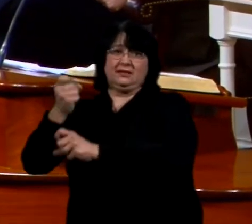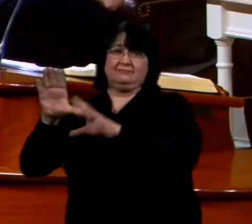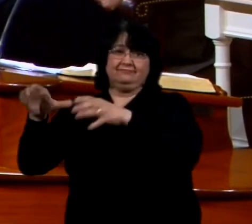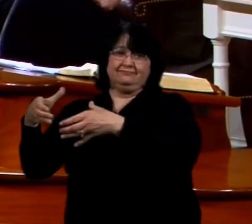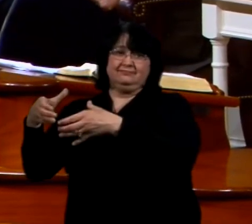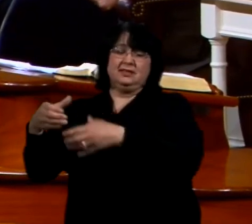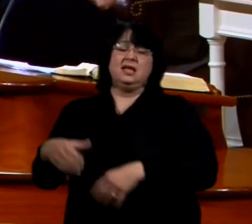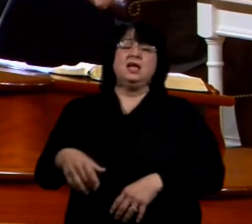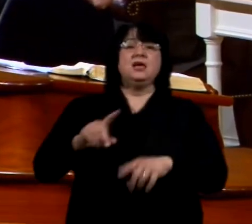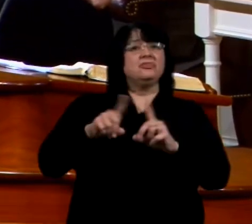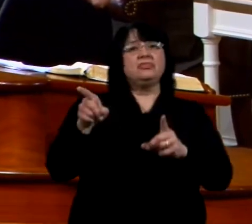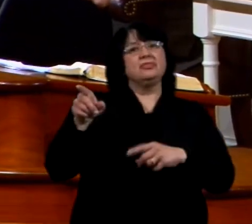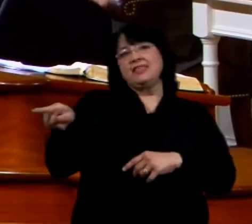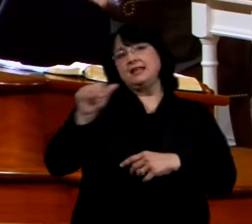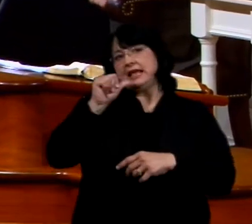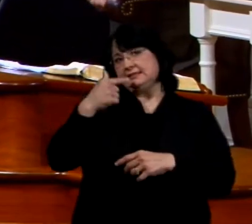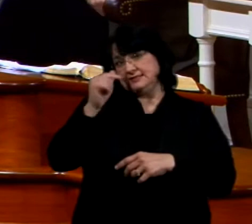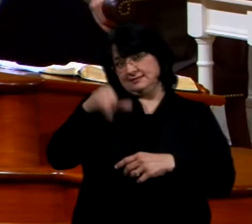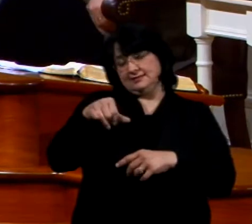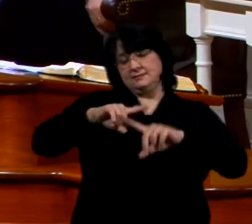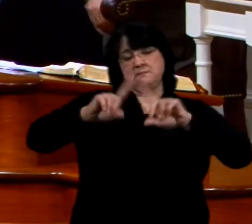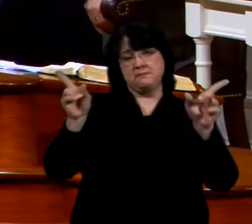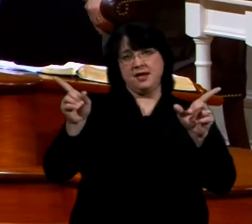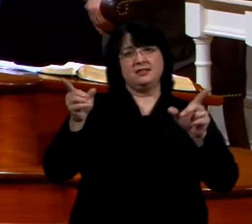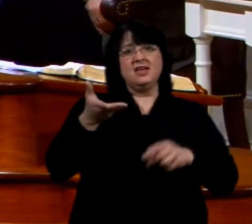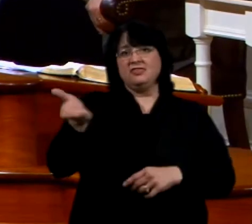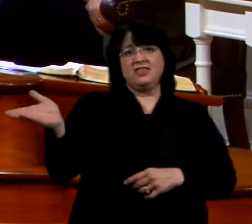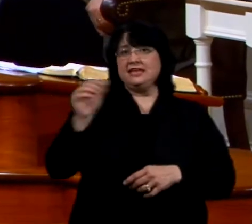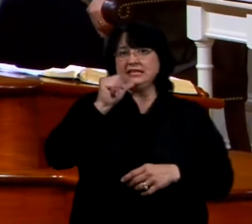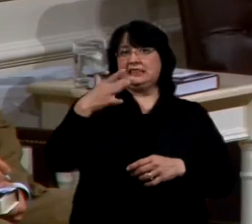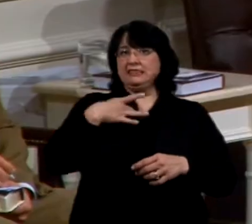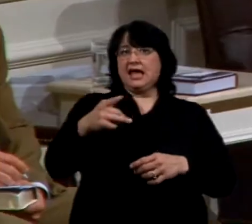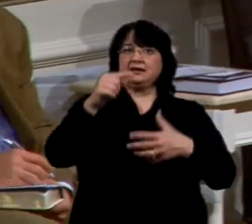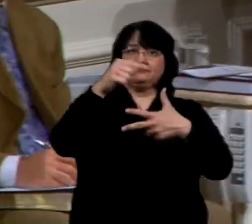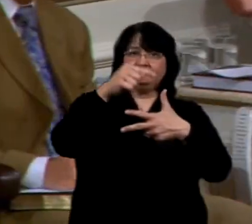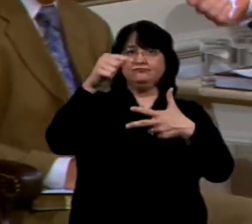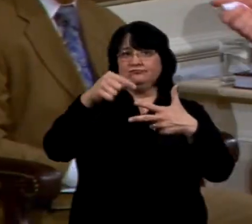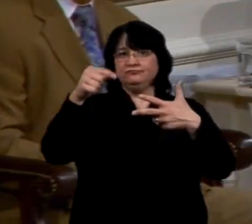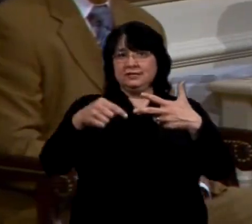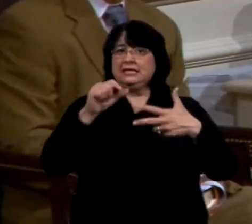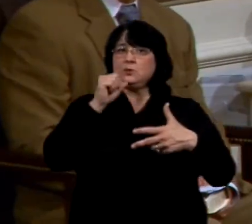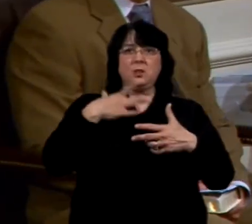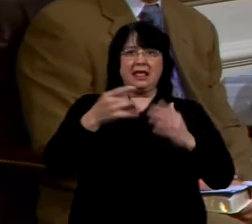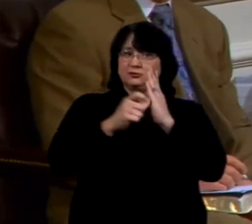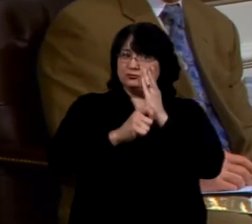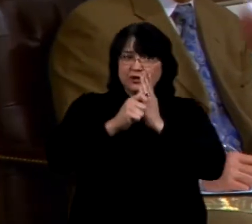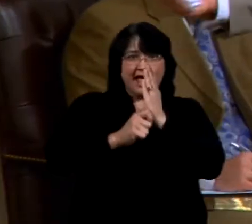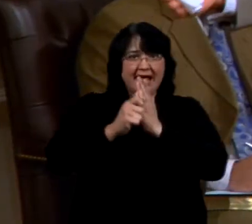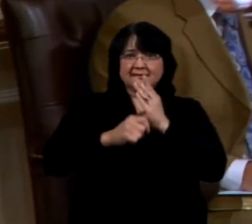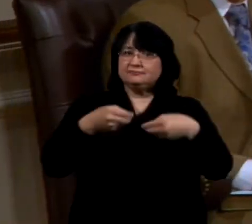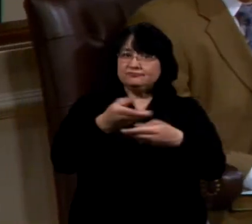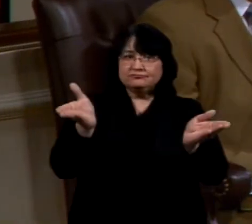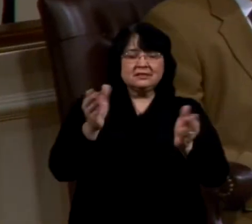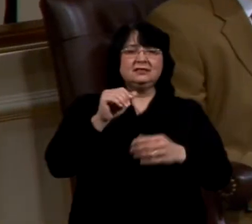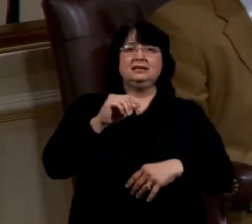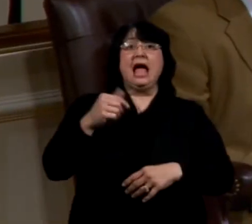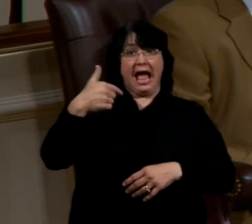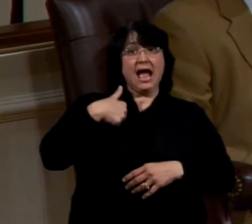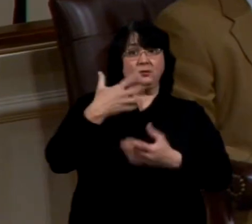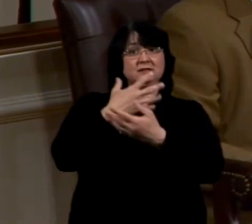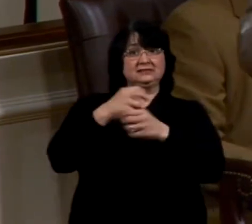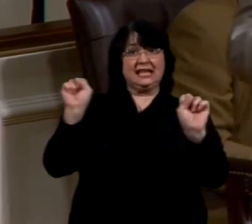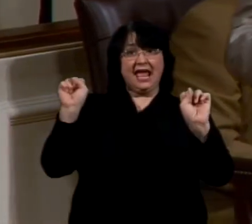They wouldn't have put it that way, but they didn't like 1, 2, 3, and they didn't like tracks, and they didn't like, I got